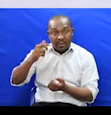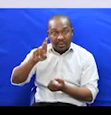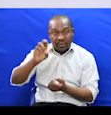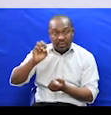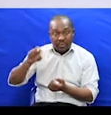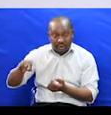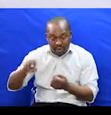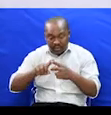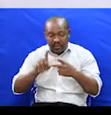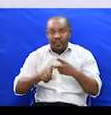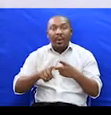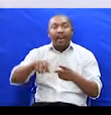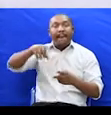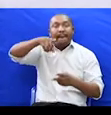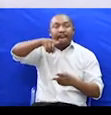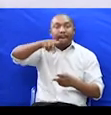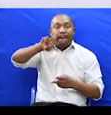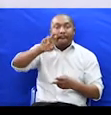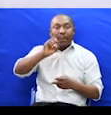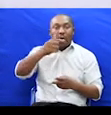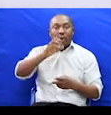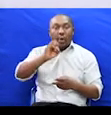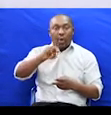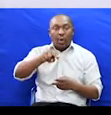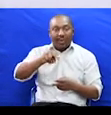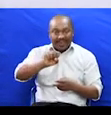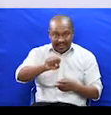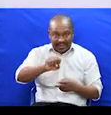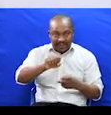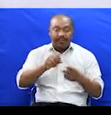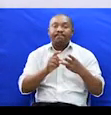else? Protons, very good. Protons,